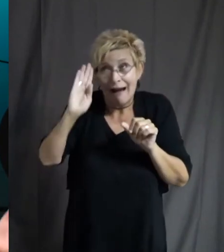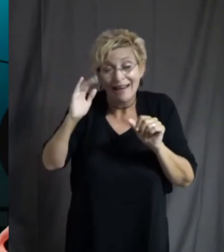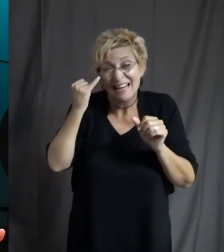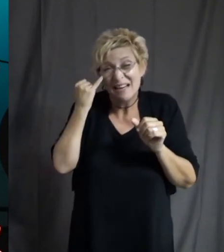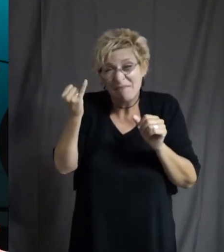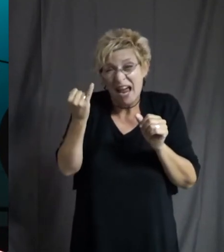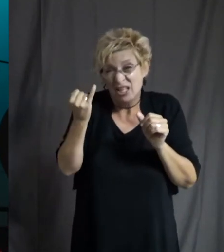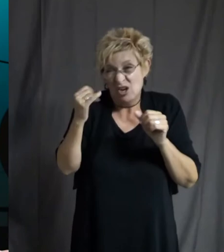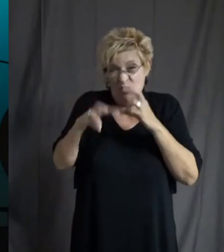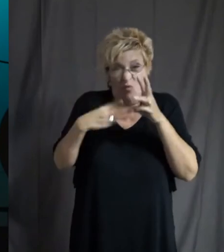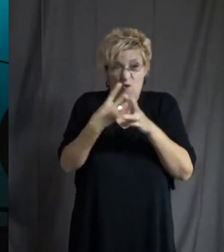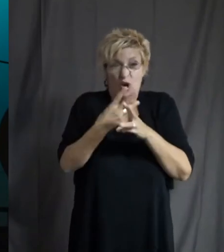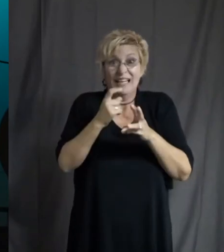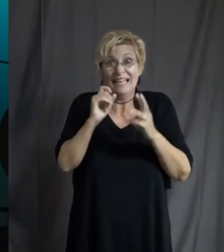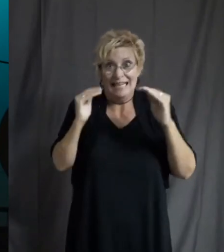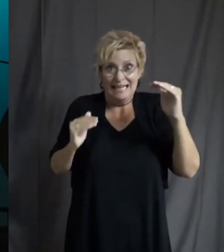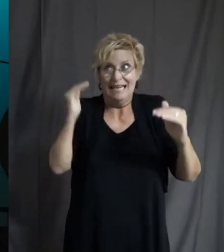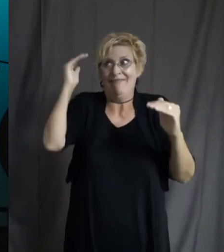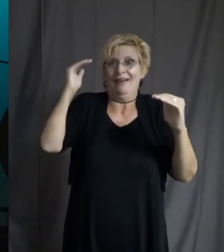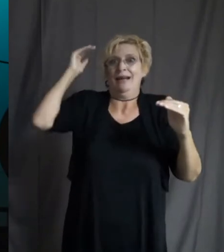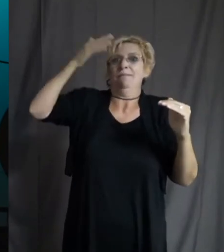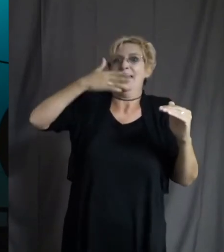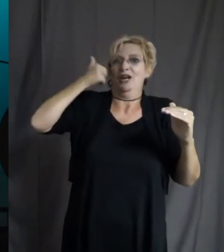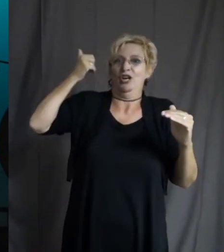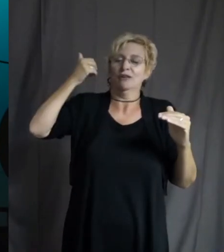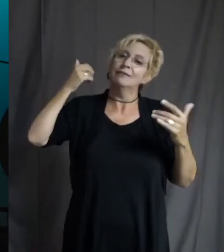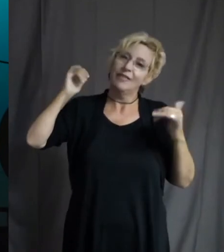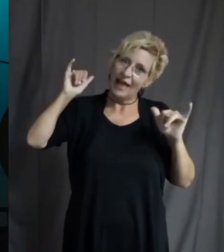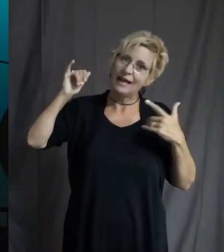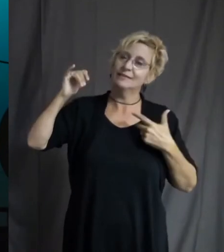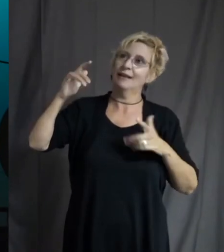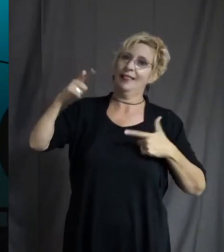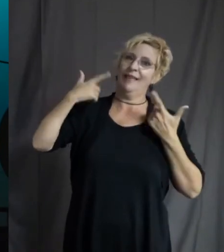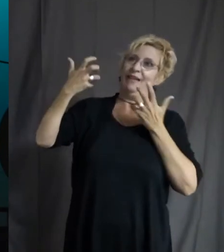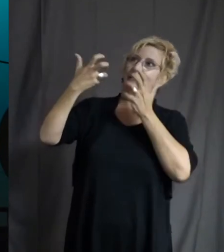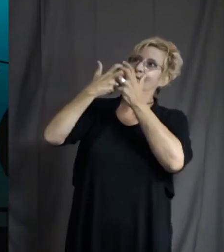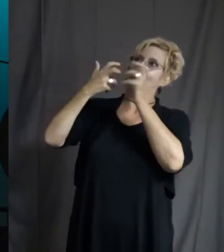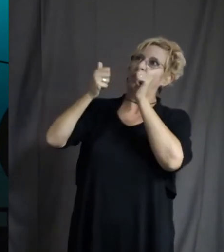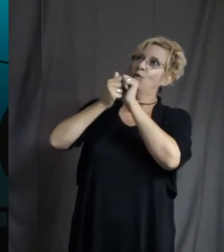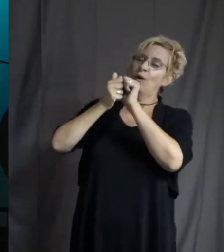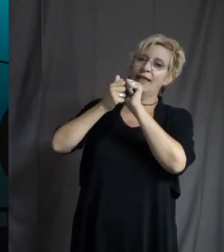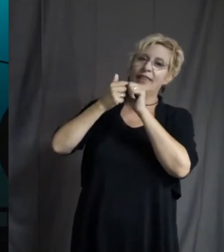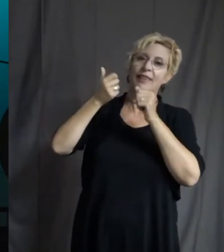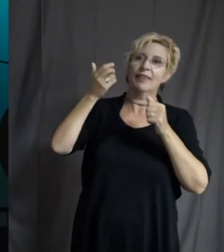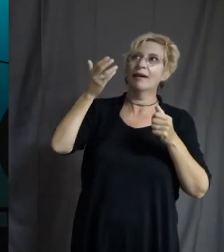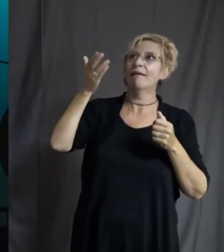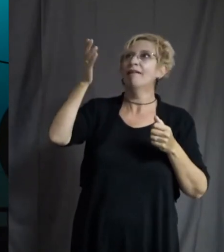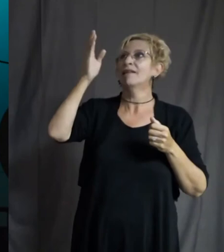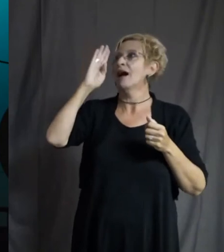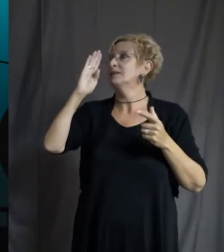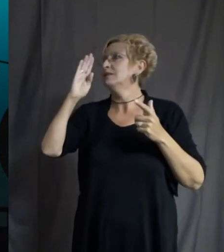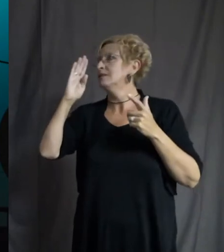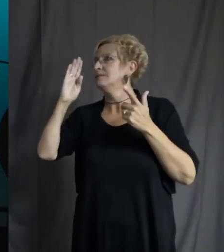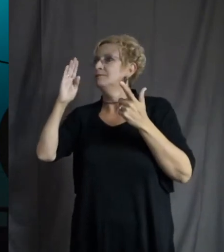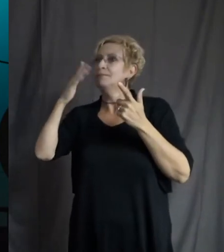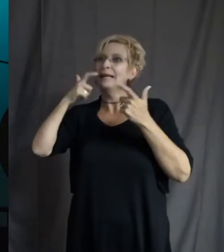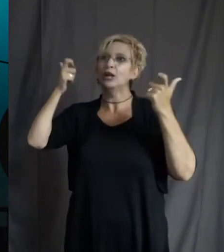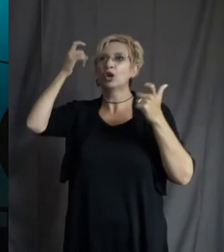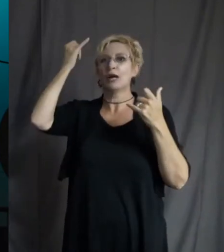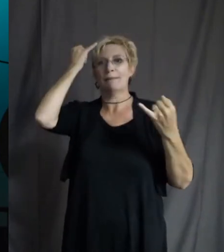than you can. That to me is living at one with Spirit, is living in that greater and grander